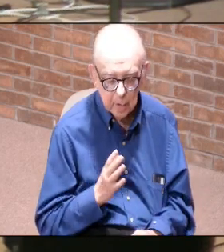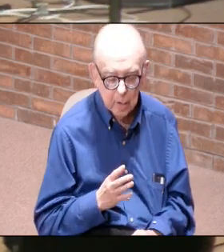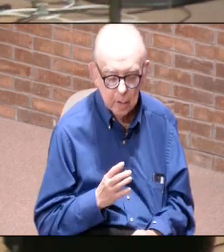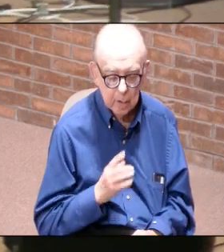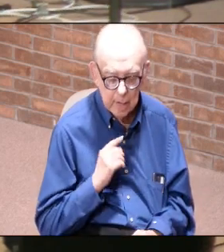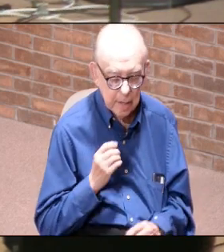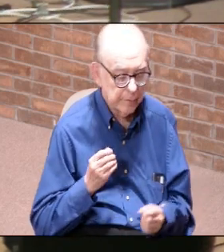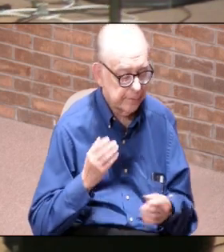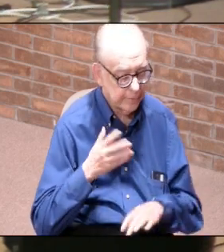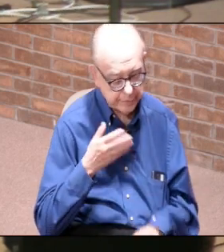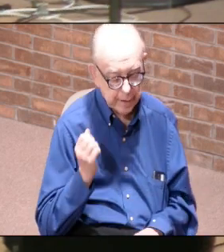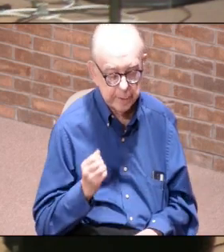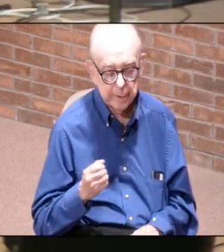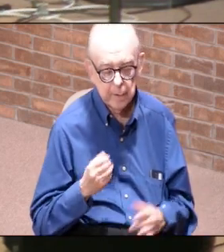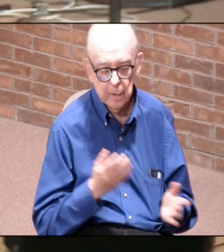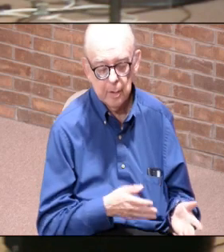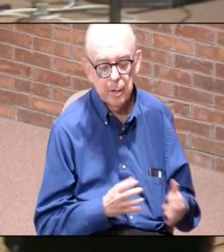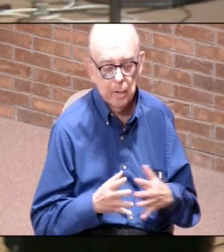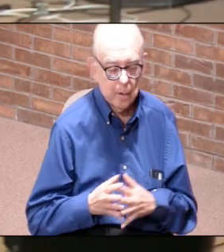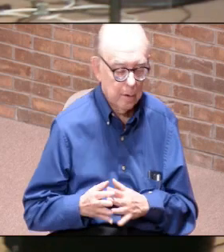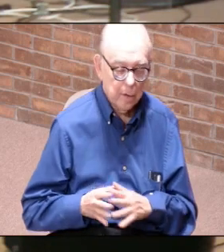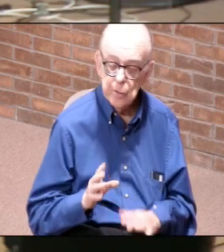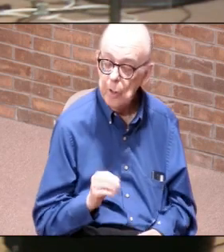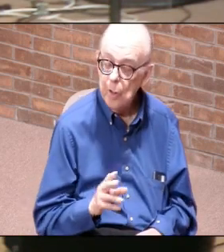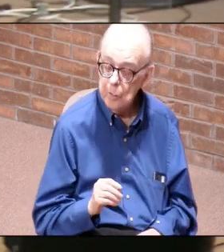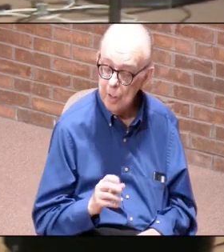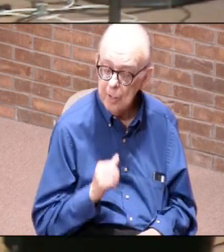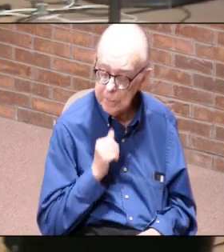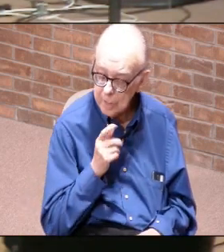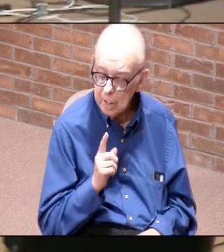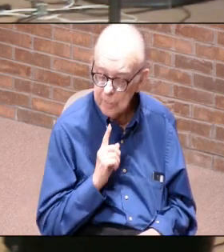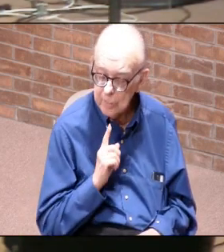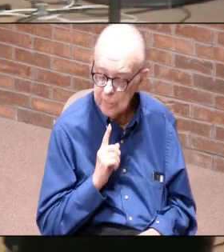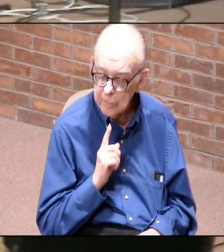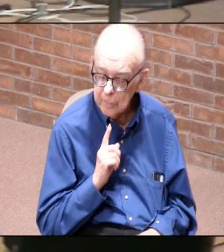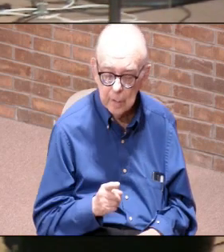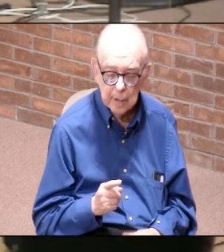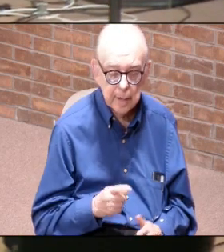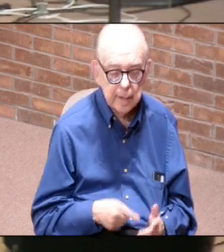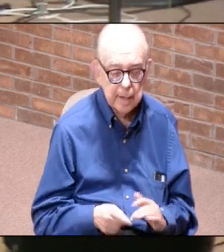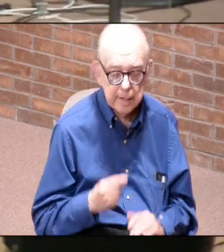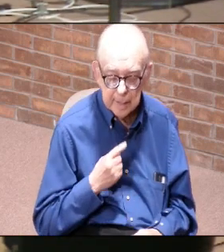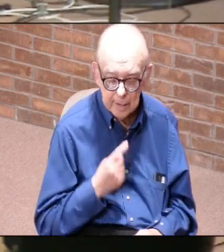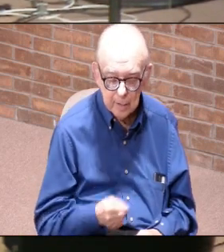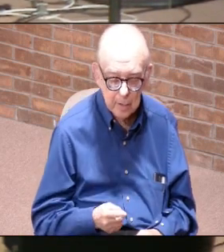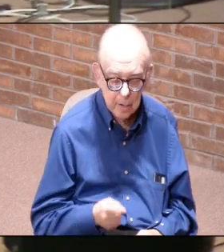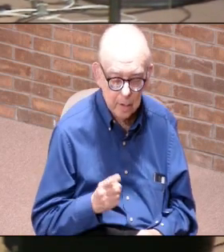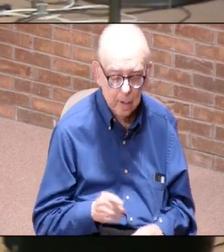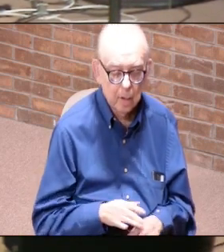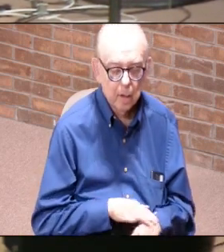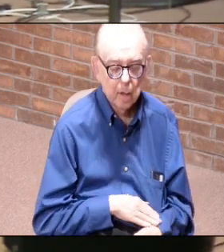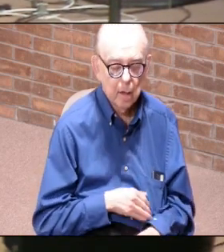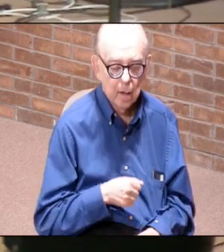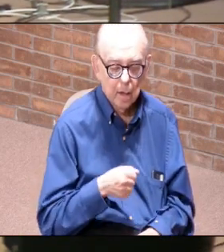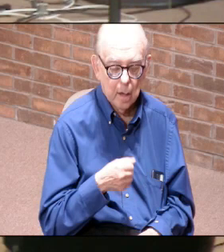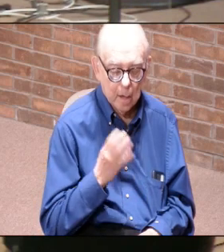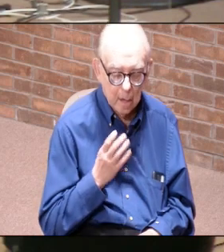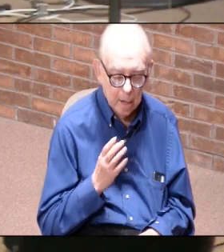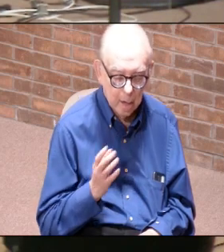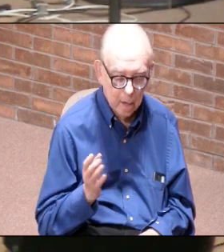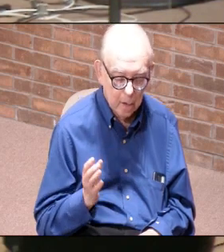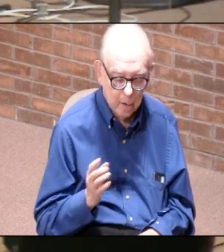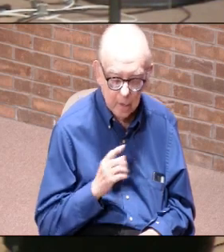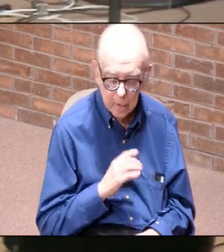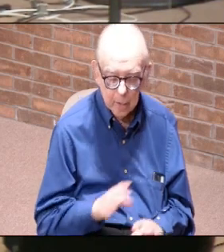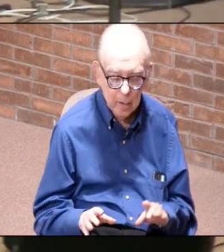has abandoned America. No, he hasn't. What's he say? You are slow to anger and abounding in faithful love,